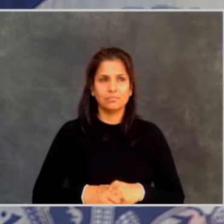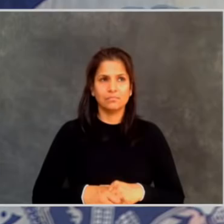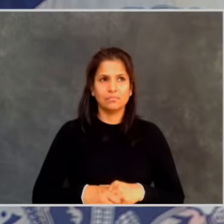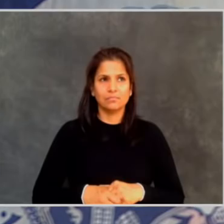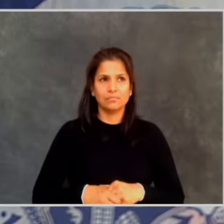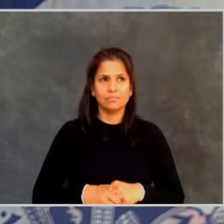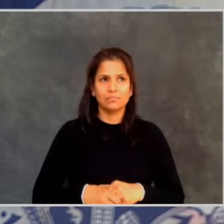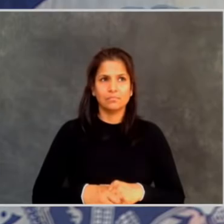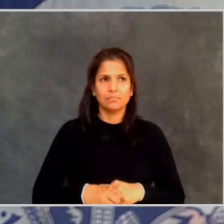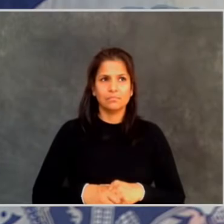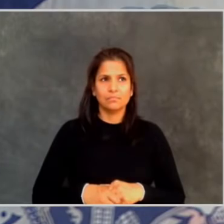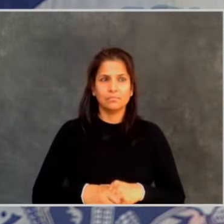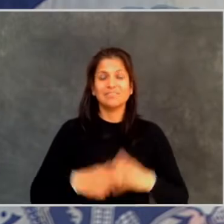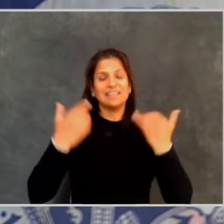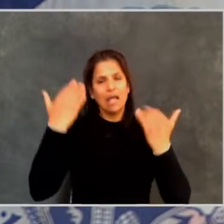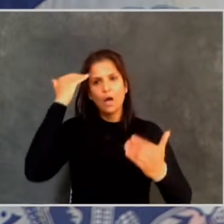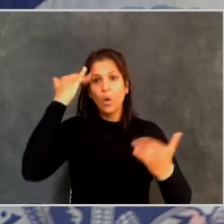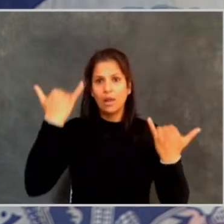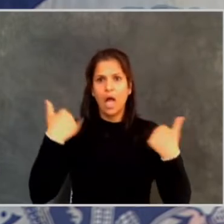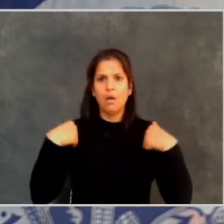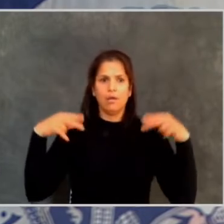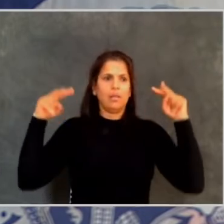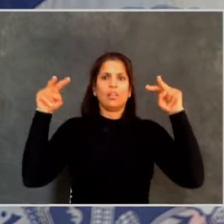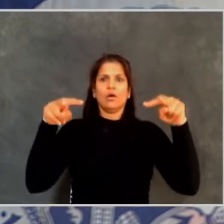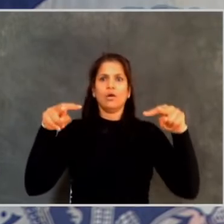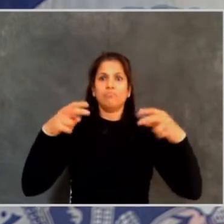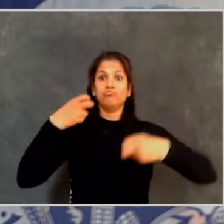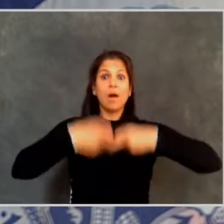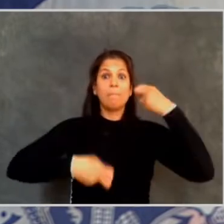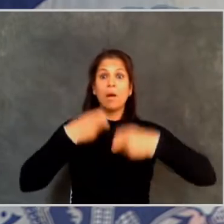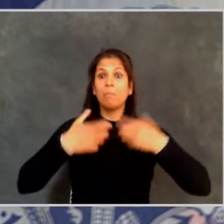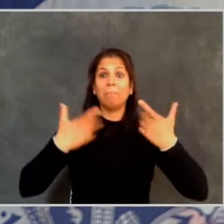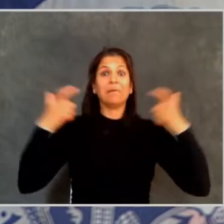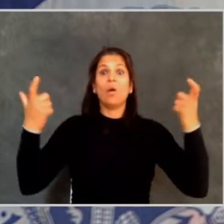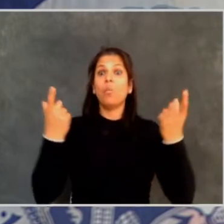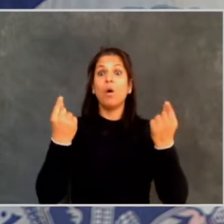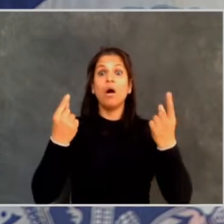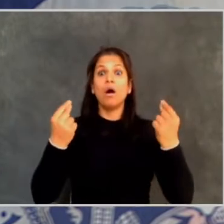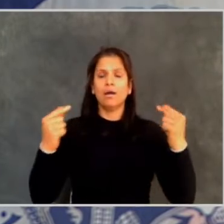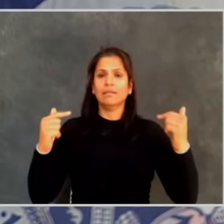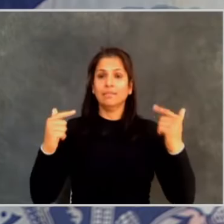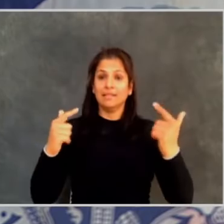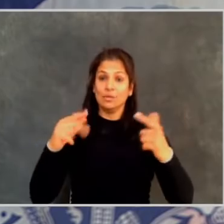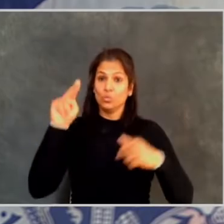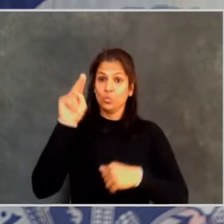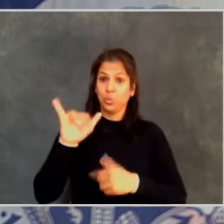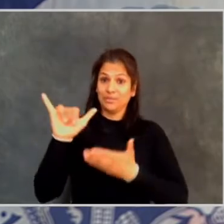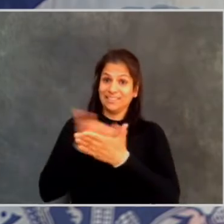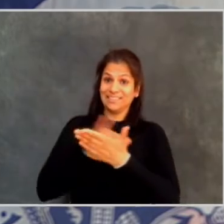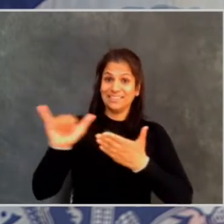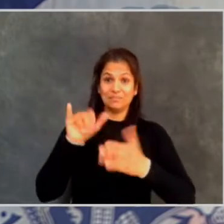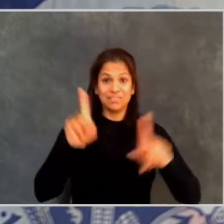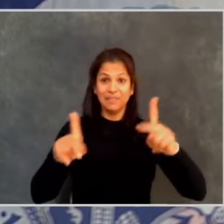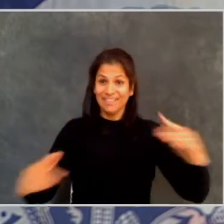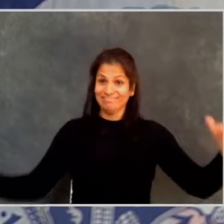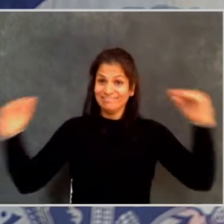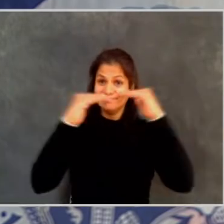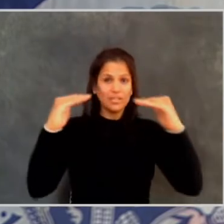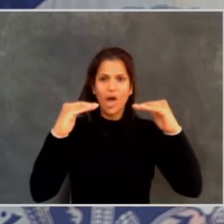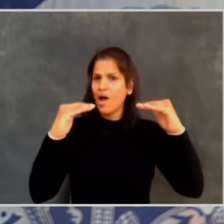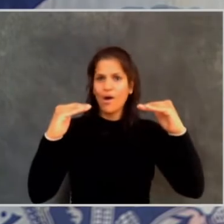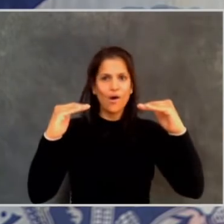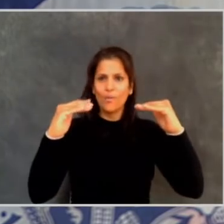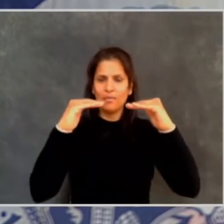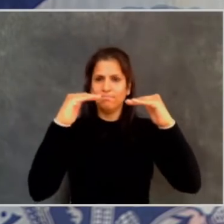a deep connection between whether people have affordable housing or not and what happens to their health. There's a deep